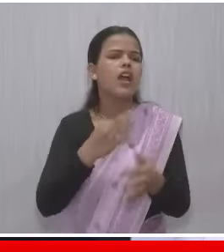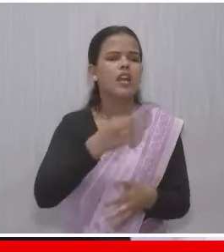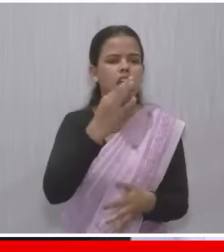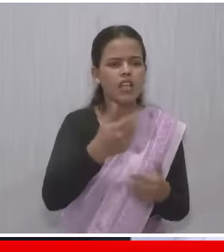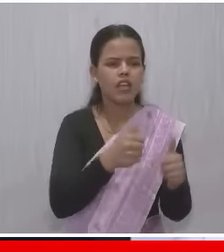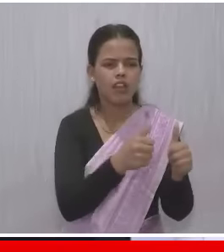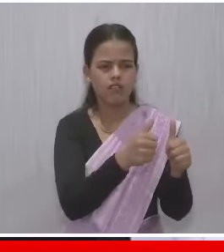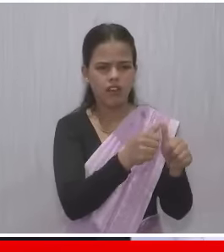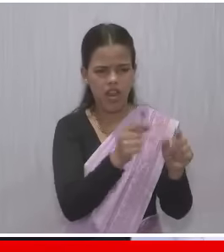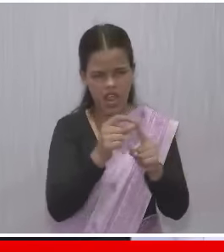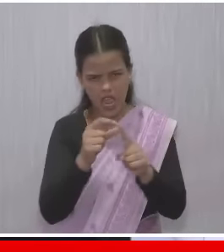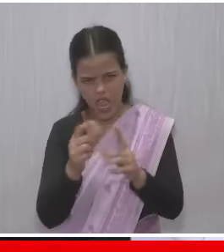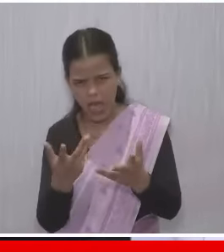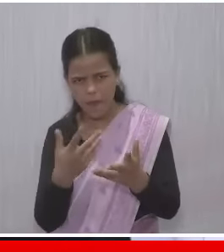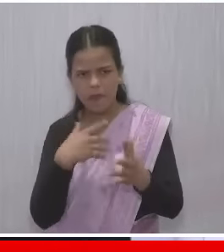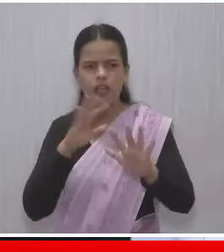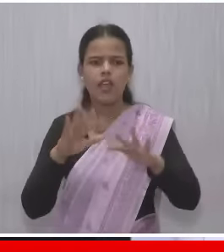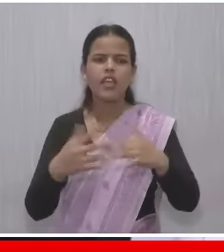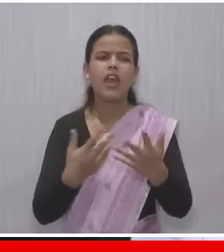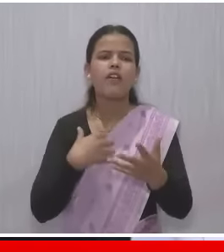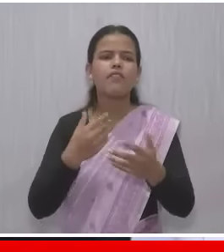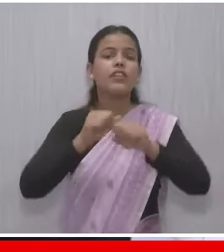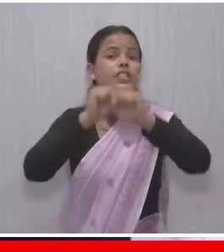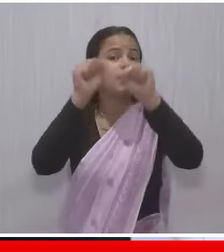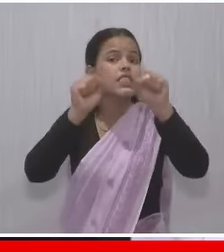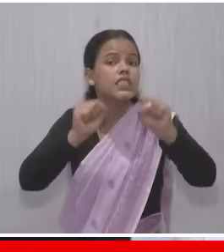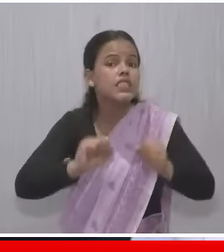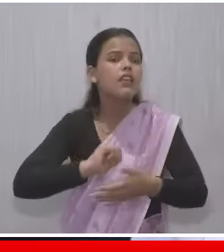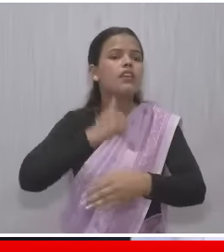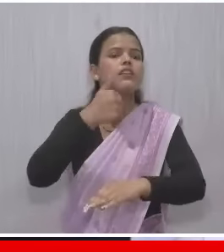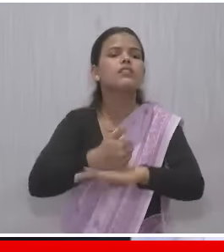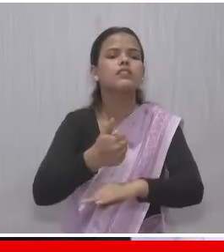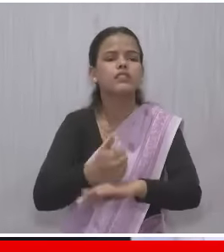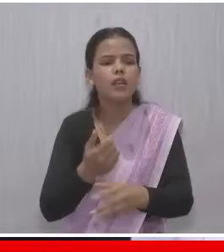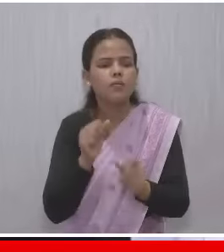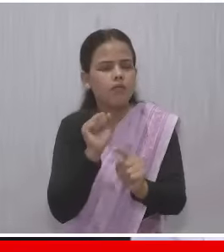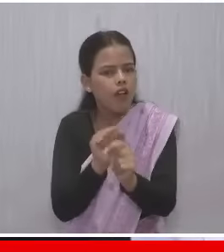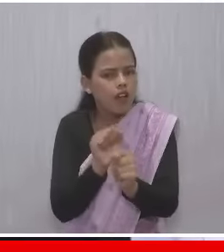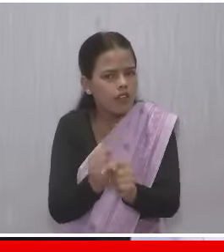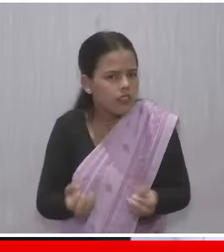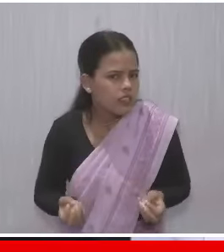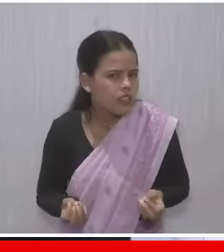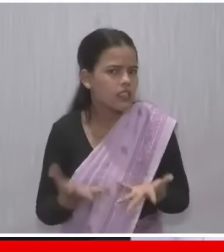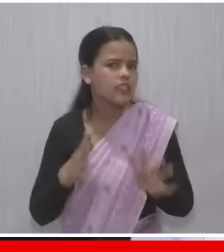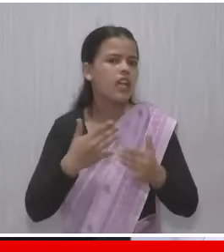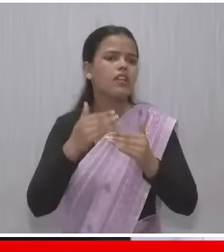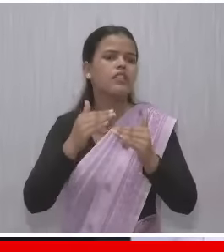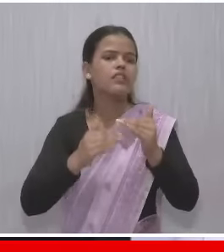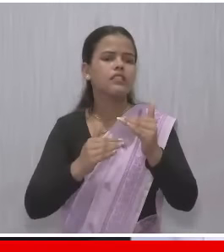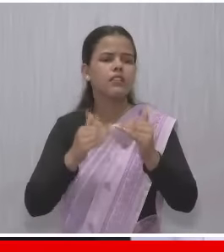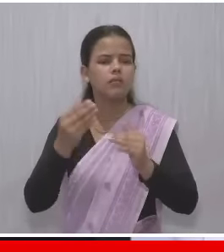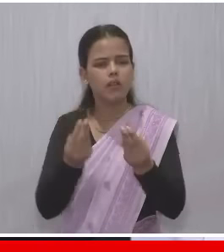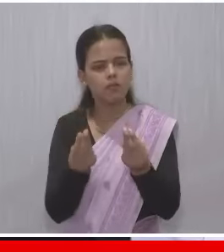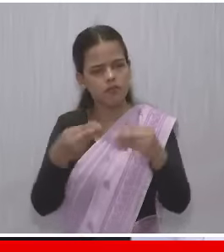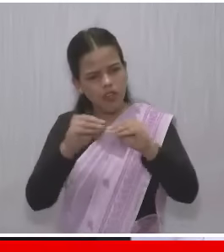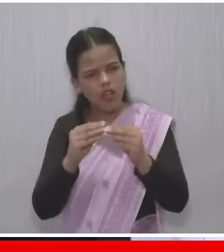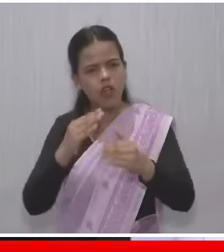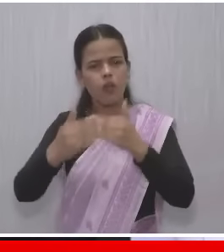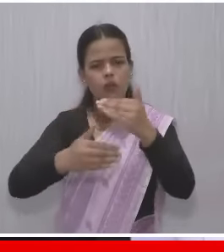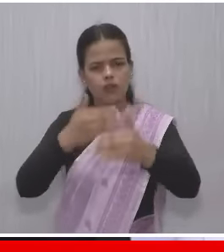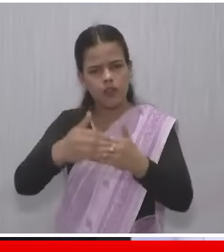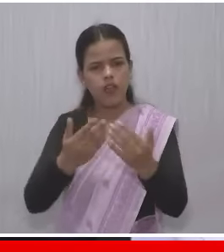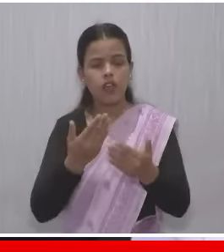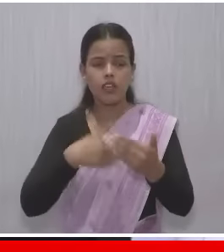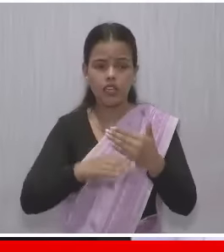Advisor app, establish a structured framework for capacity building, dissemination, and continuous support for